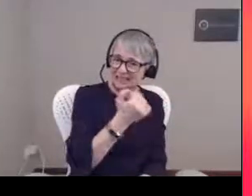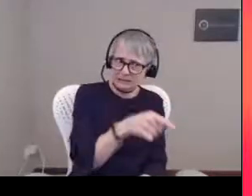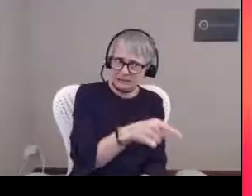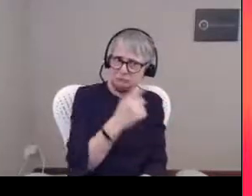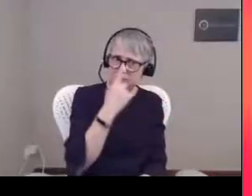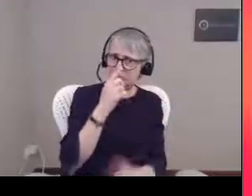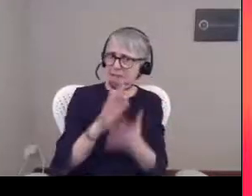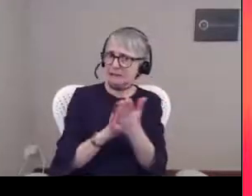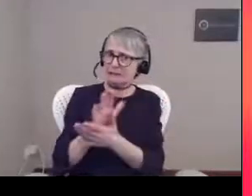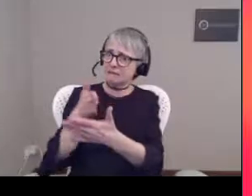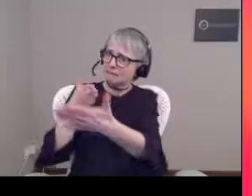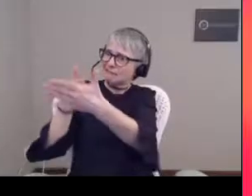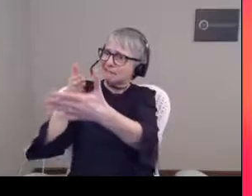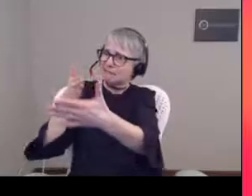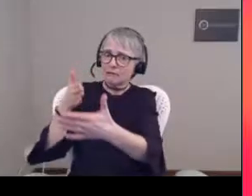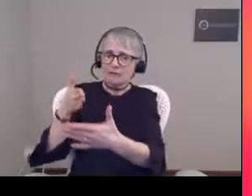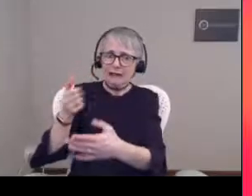gaining employment?